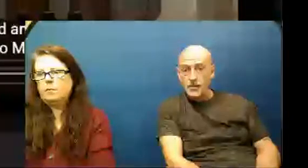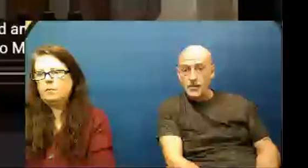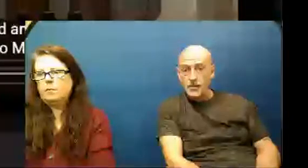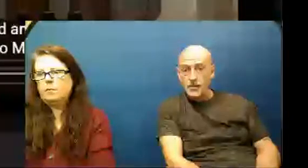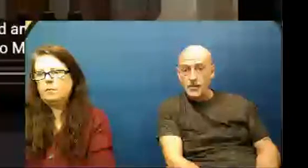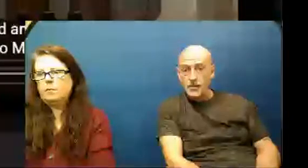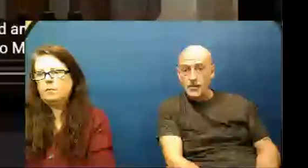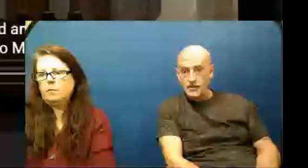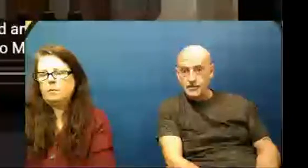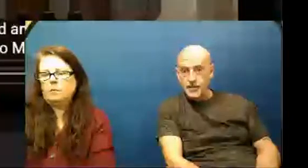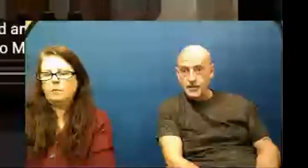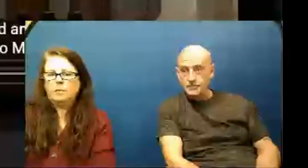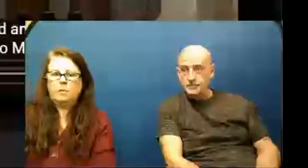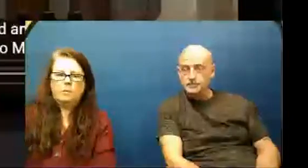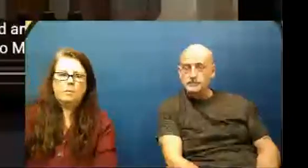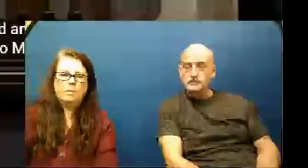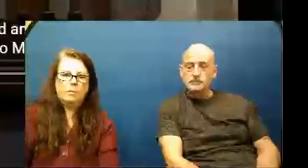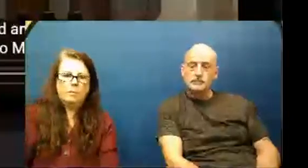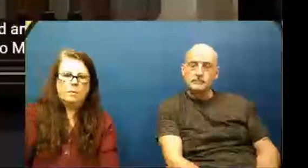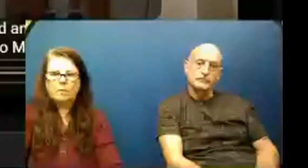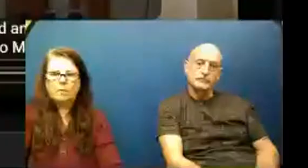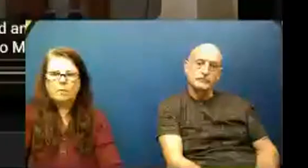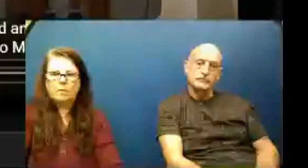controlling. It takes a majority to do that.